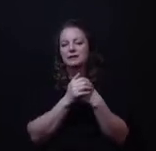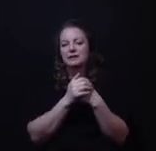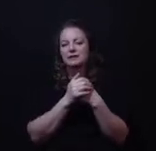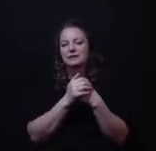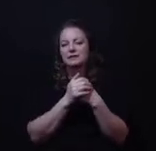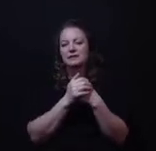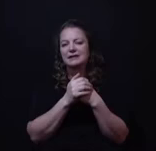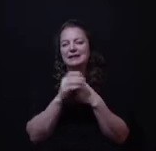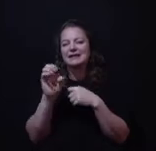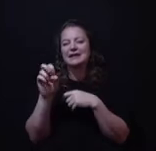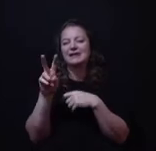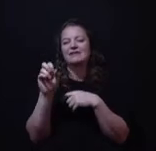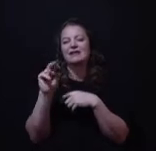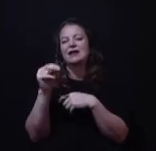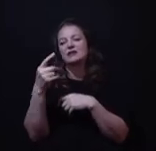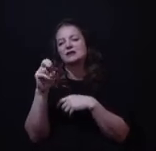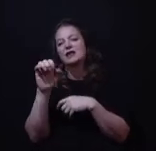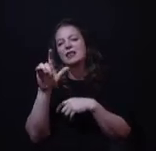Evangelists,